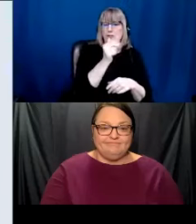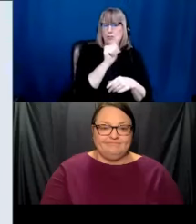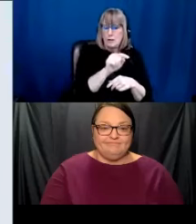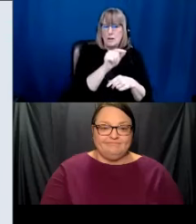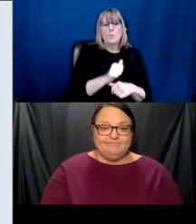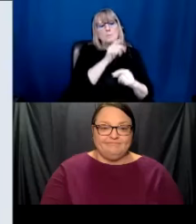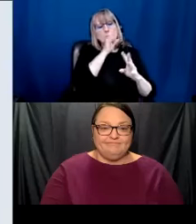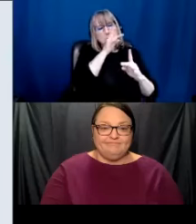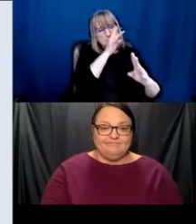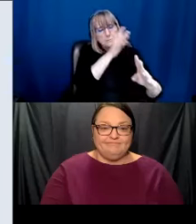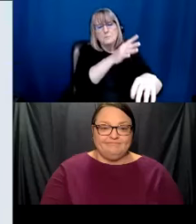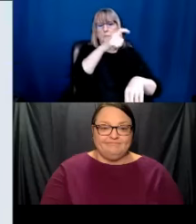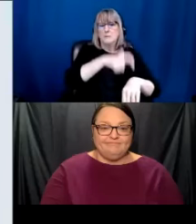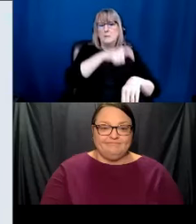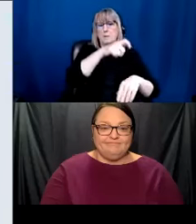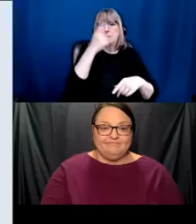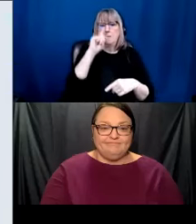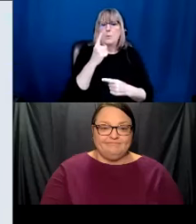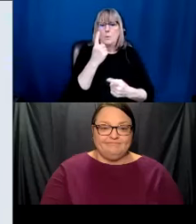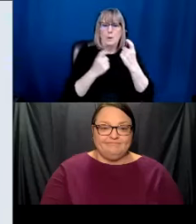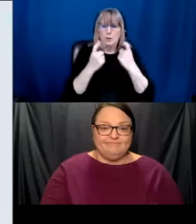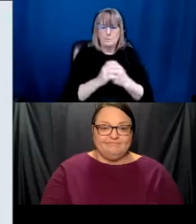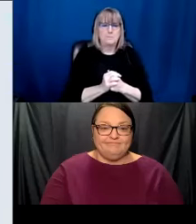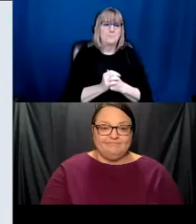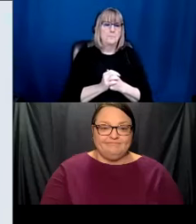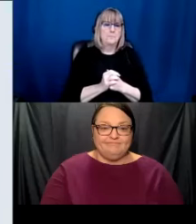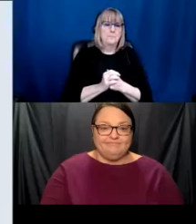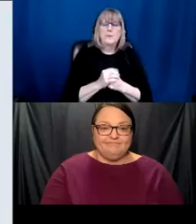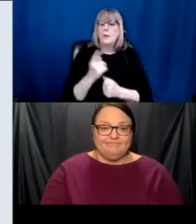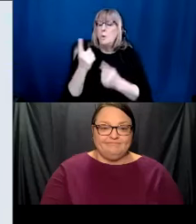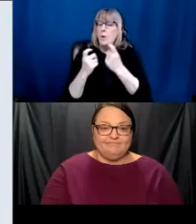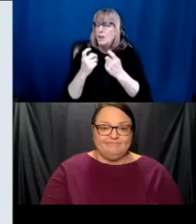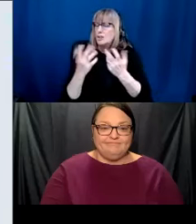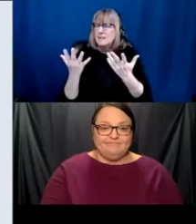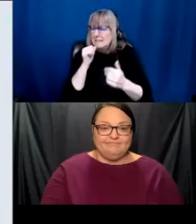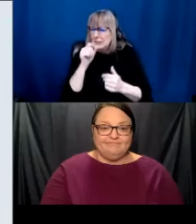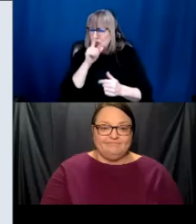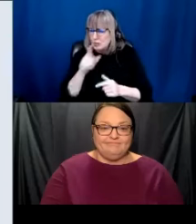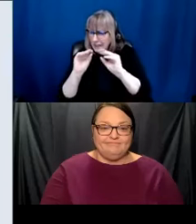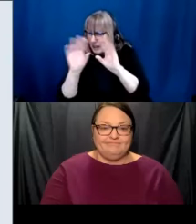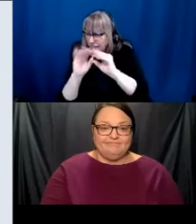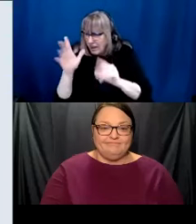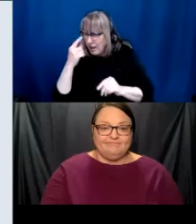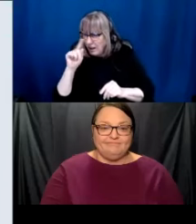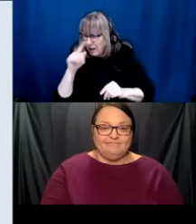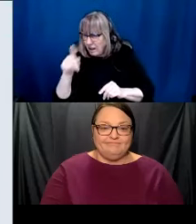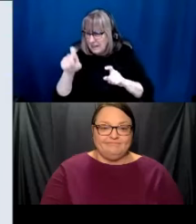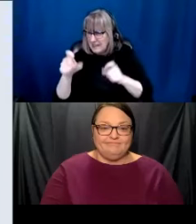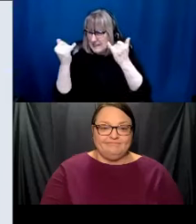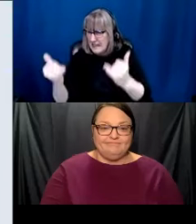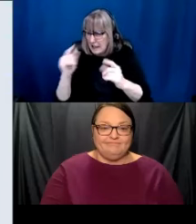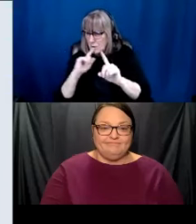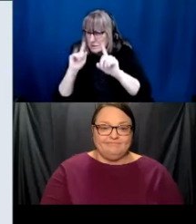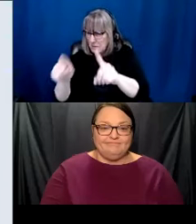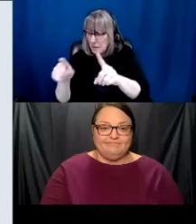respond when we get to those points. If you have a question that is a clarification question and needs an immediate response,